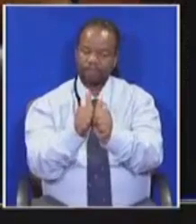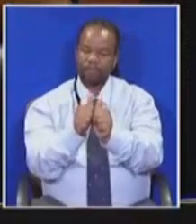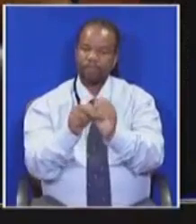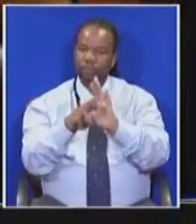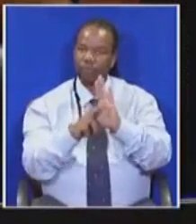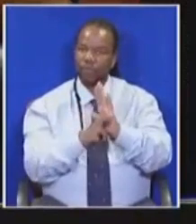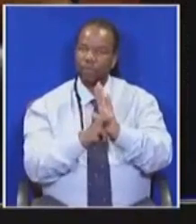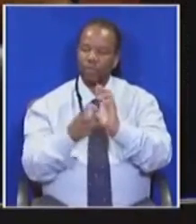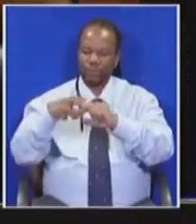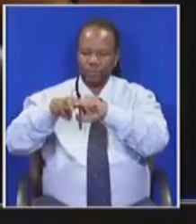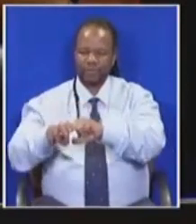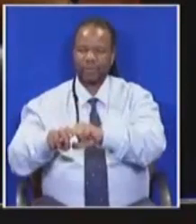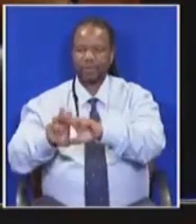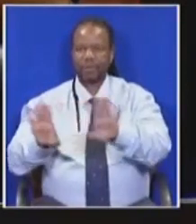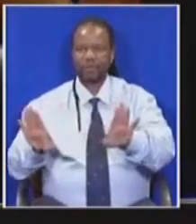seats.